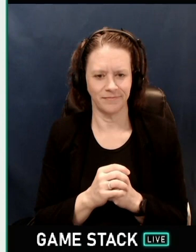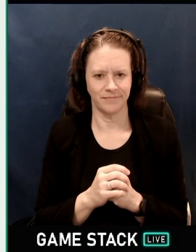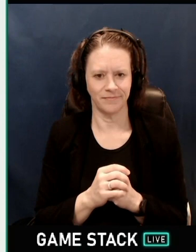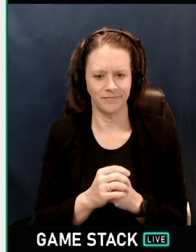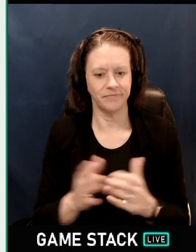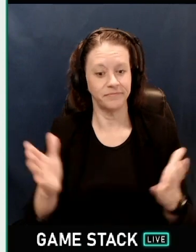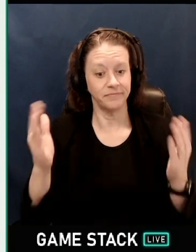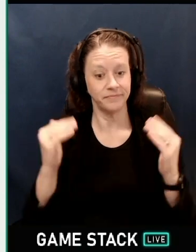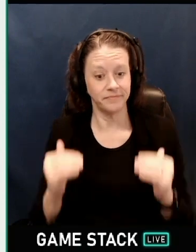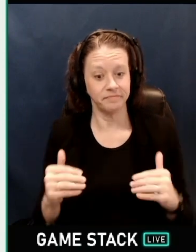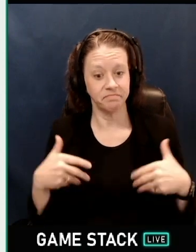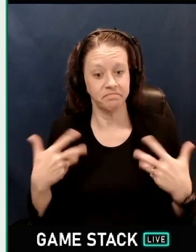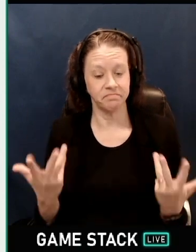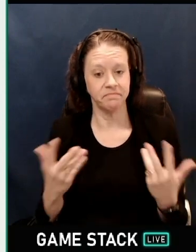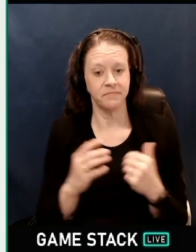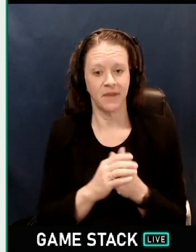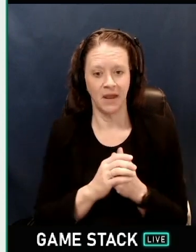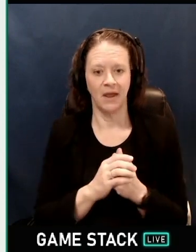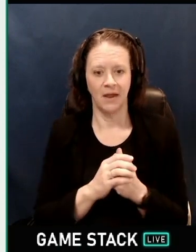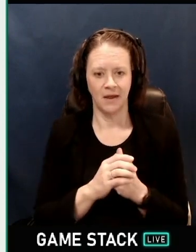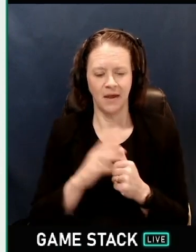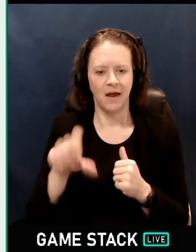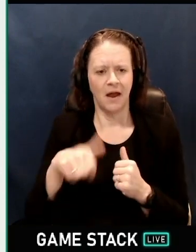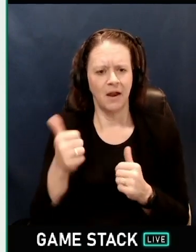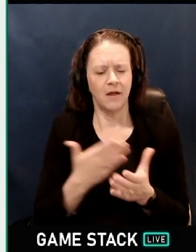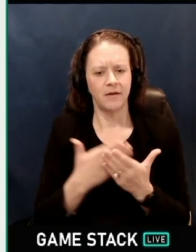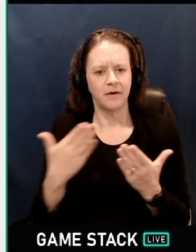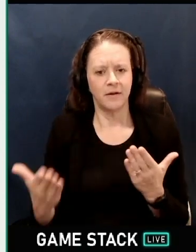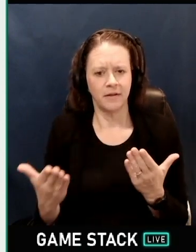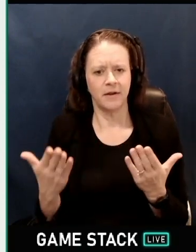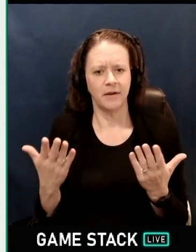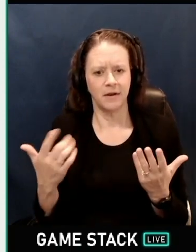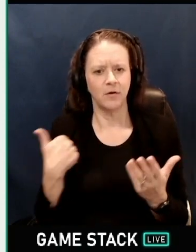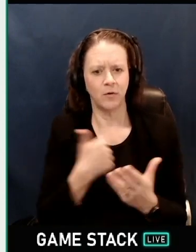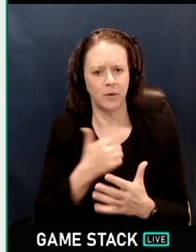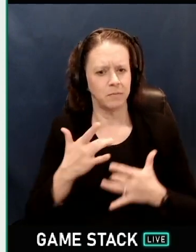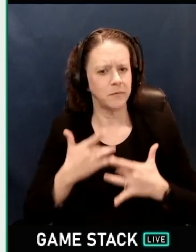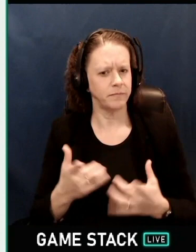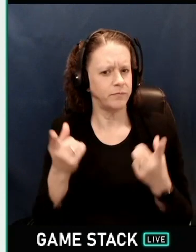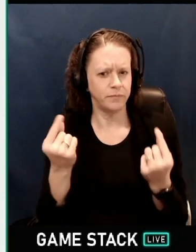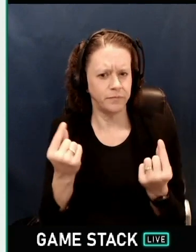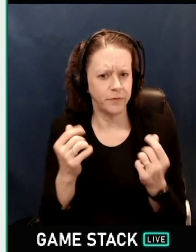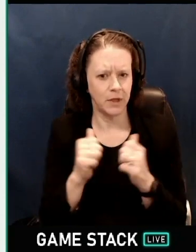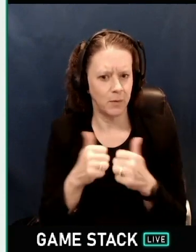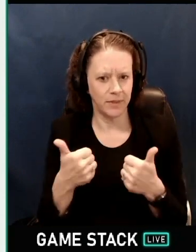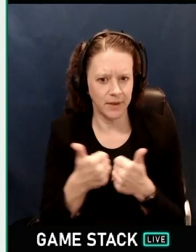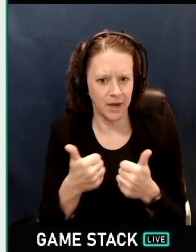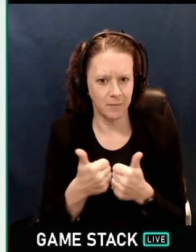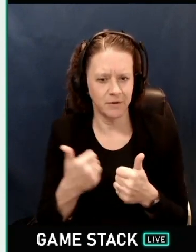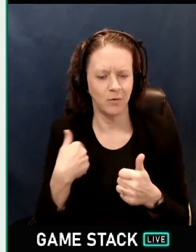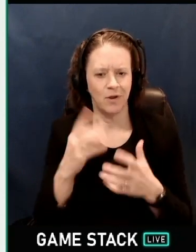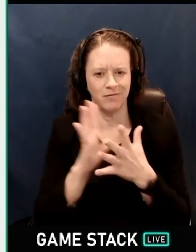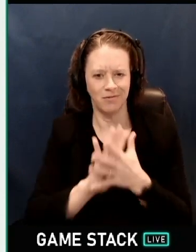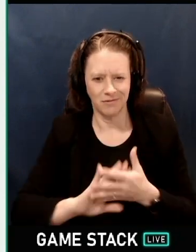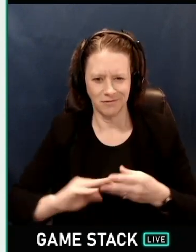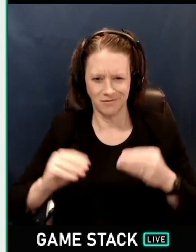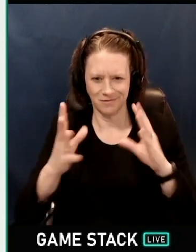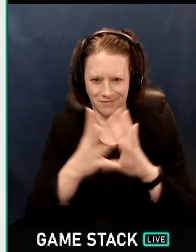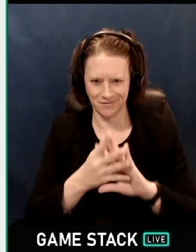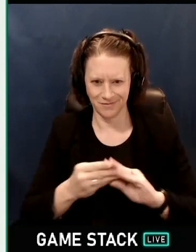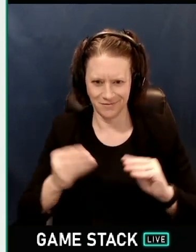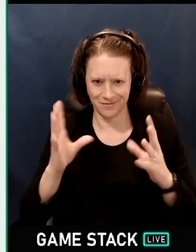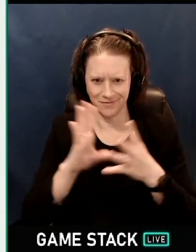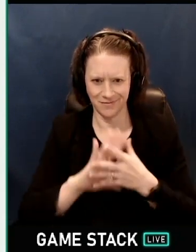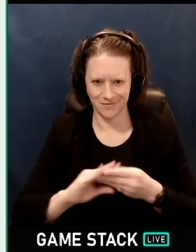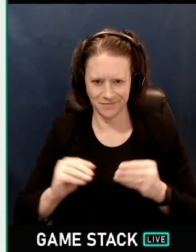So one of the things that we do with games is we tell stories, right? And part of